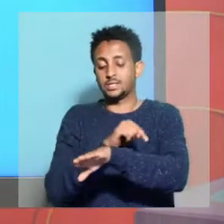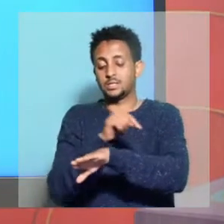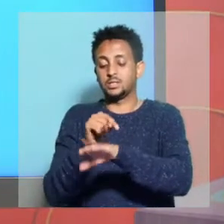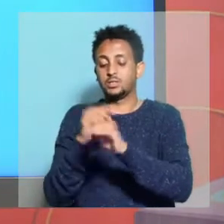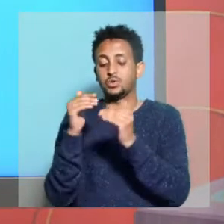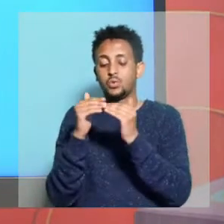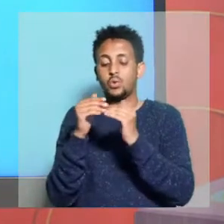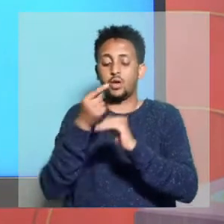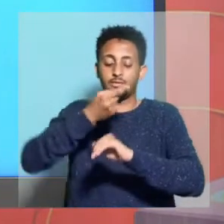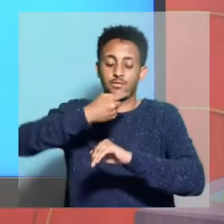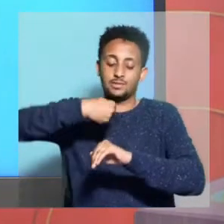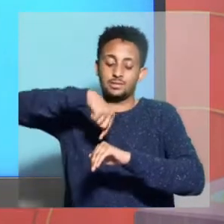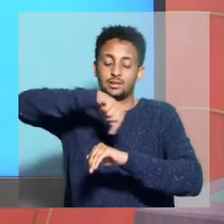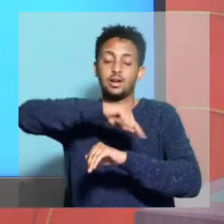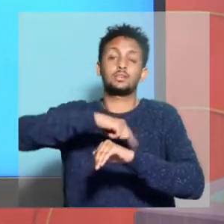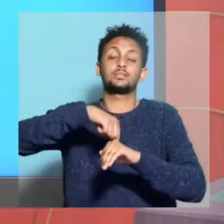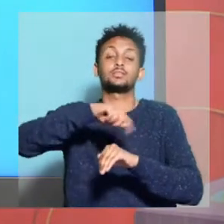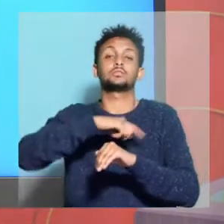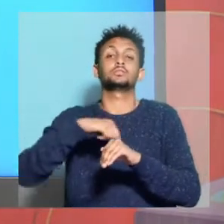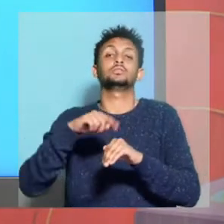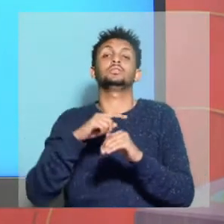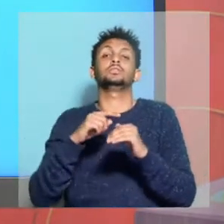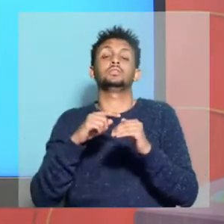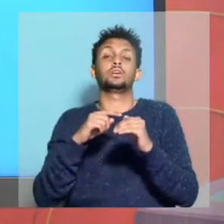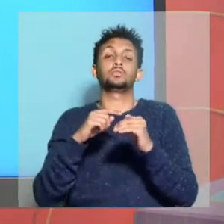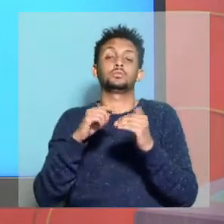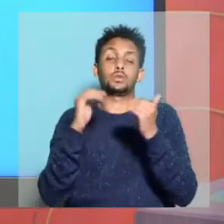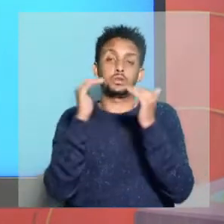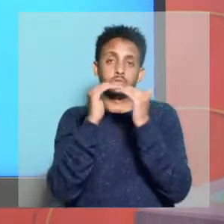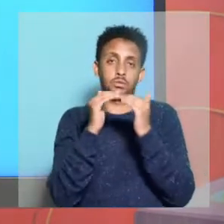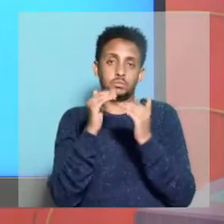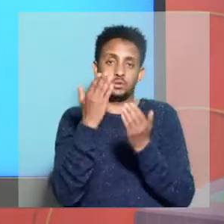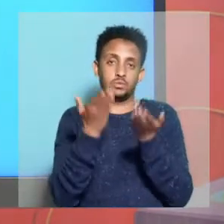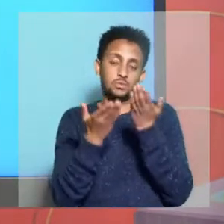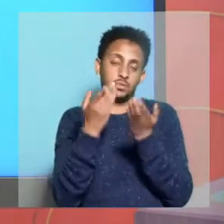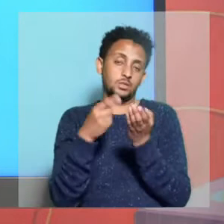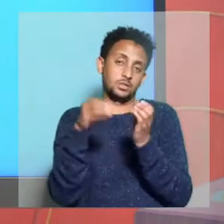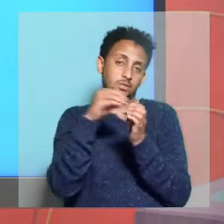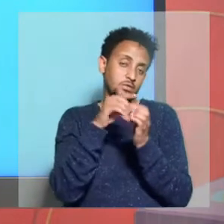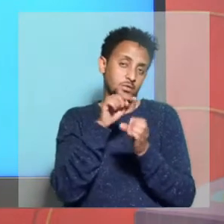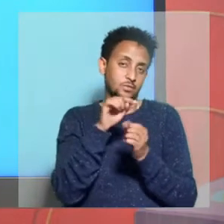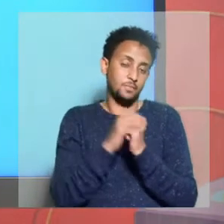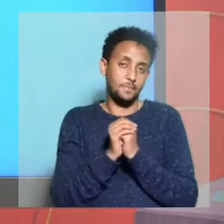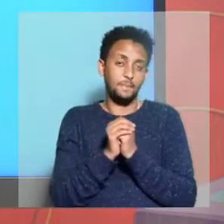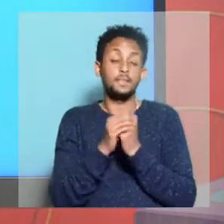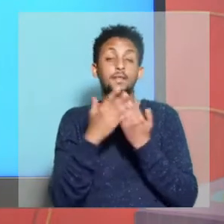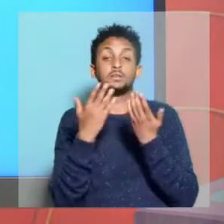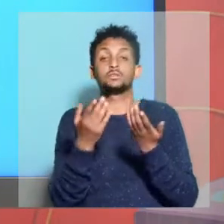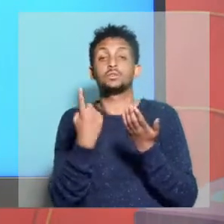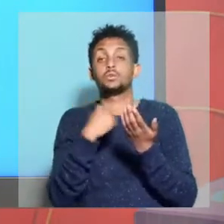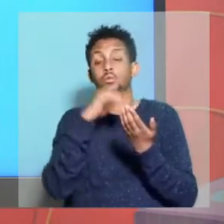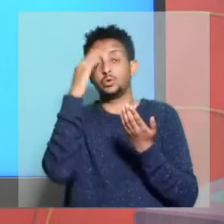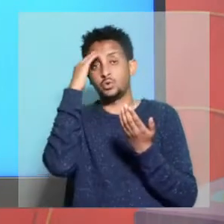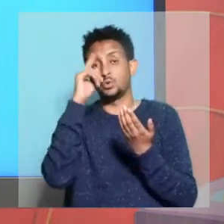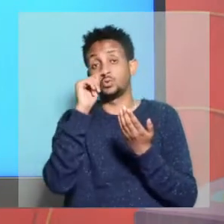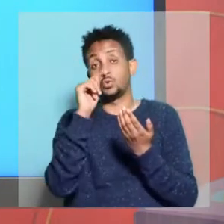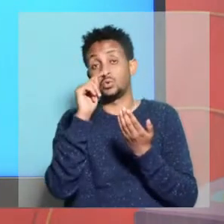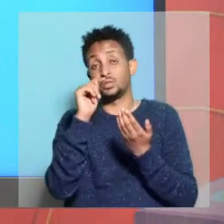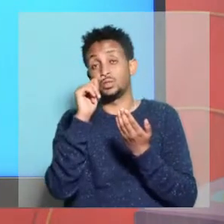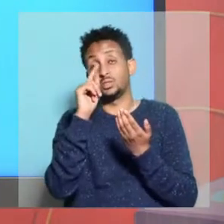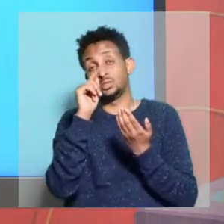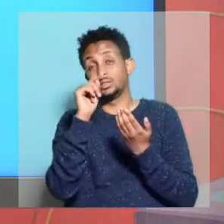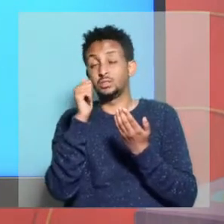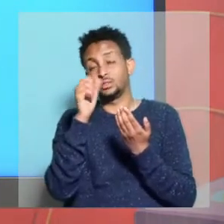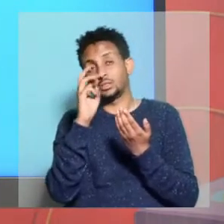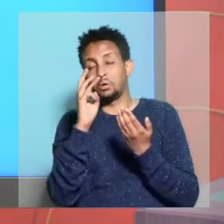equal to the summation of torque which are acting counterclockwise or anti-clockwise. So we know that torque